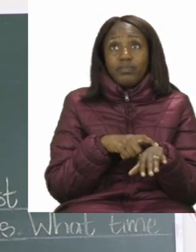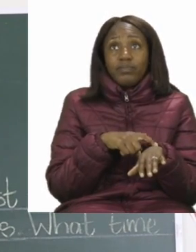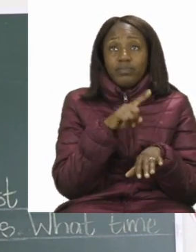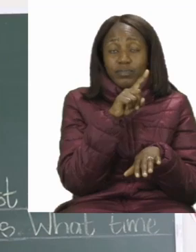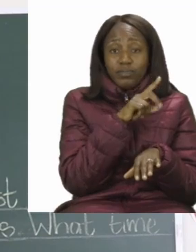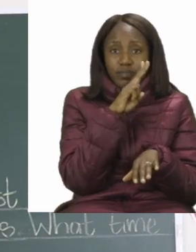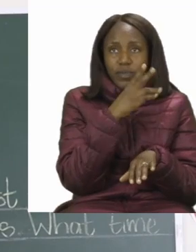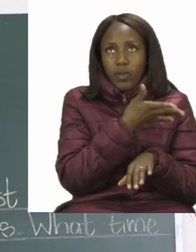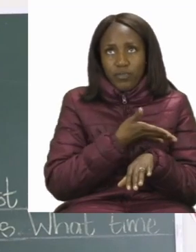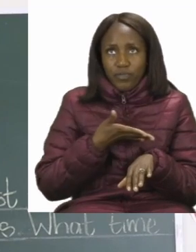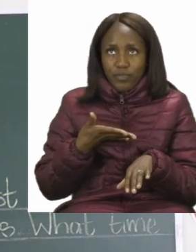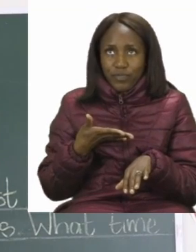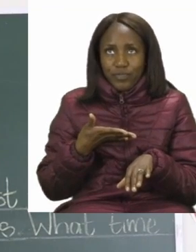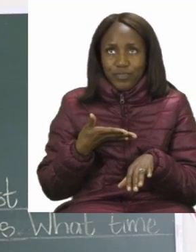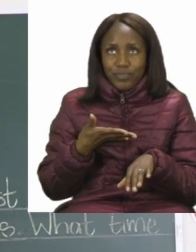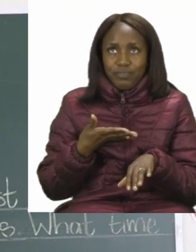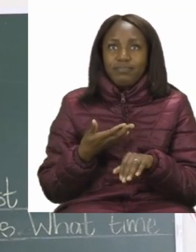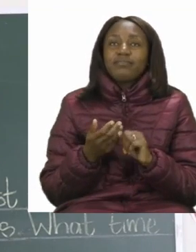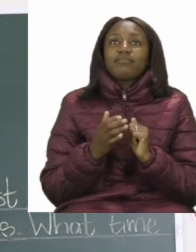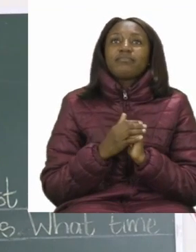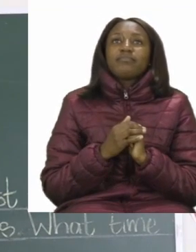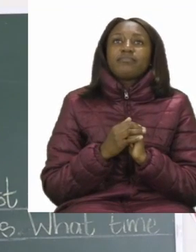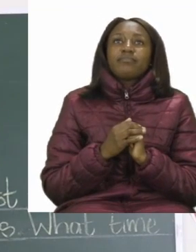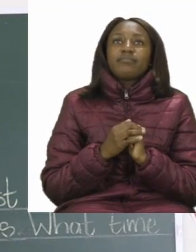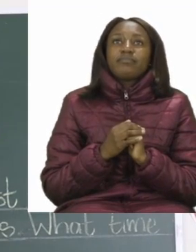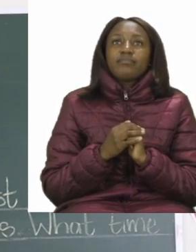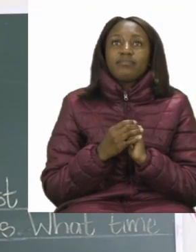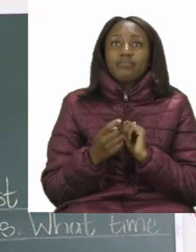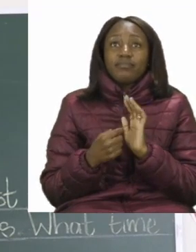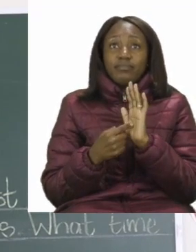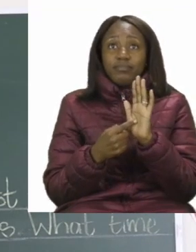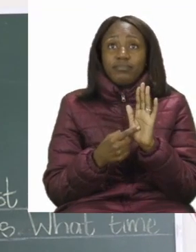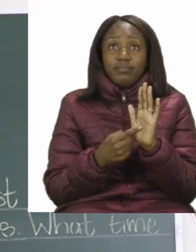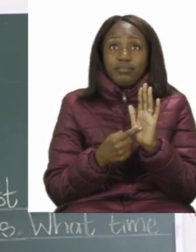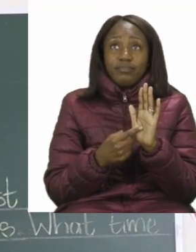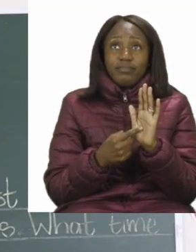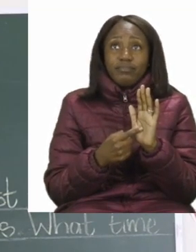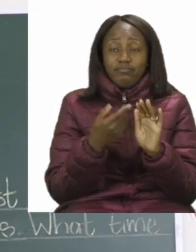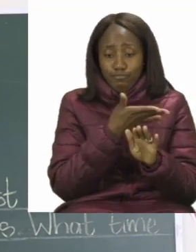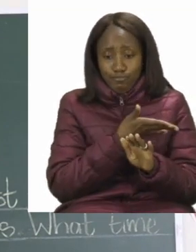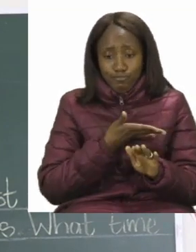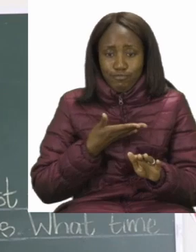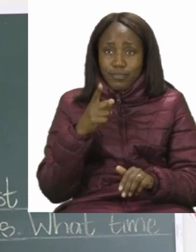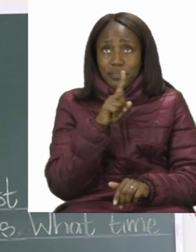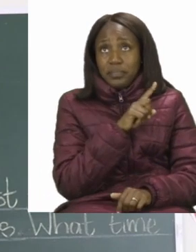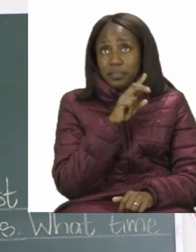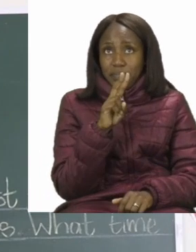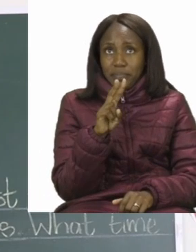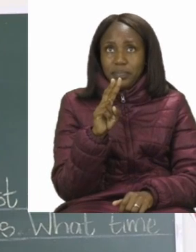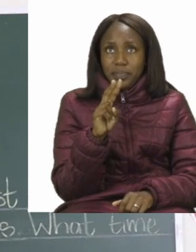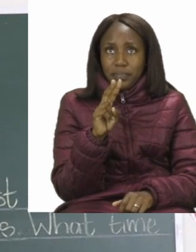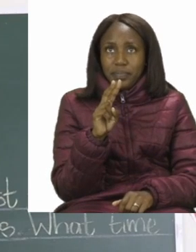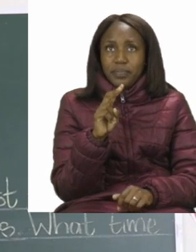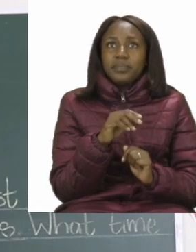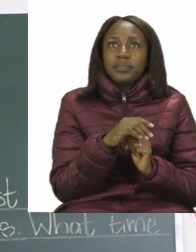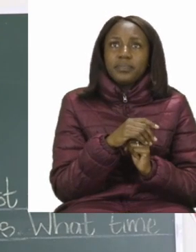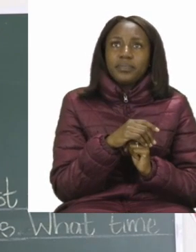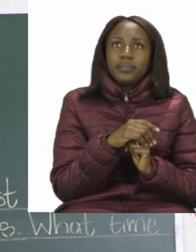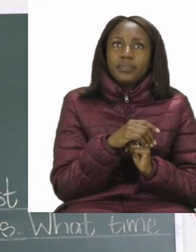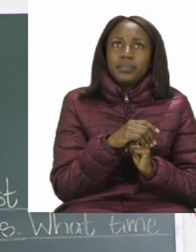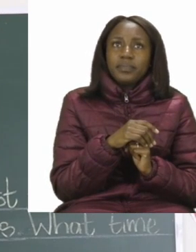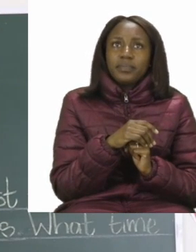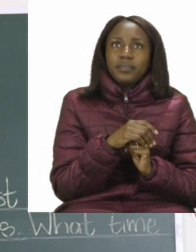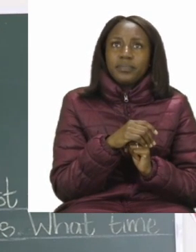12:30. Right, so our clock is now set at 12:30. And